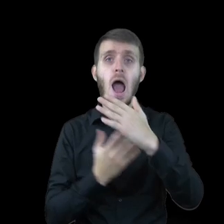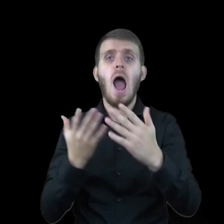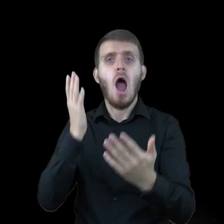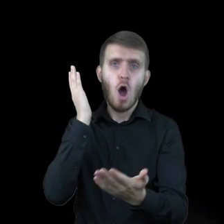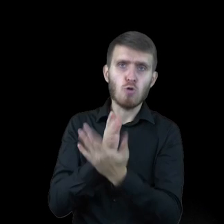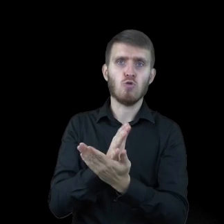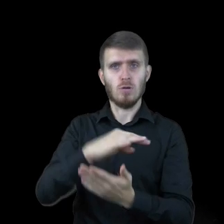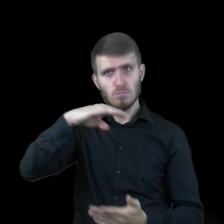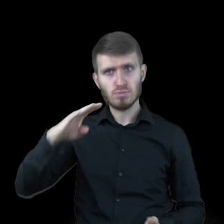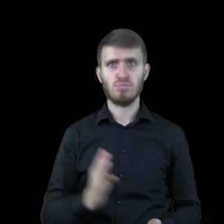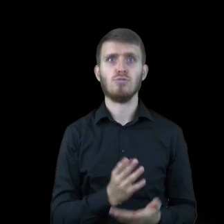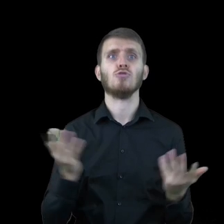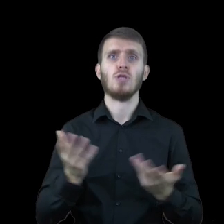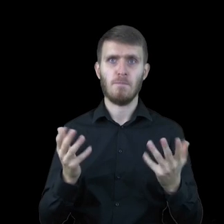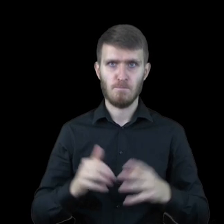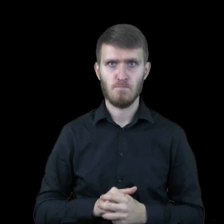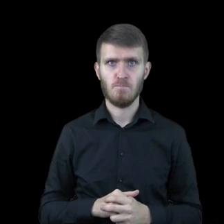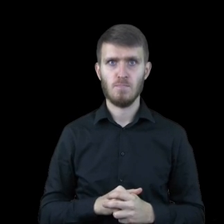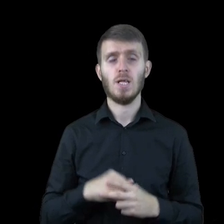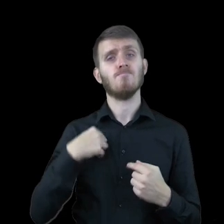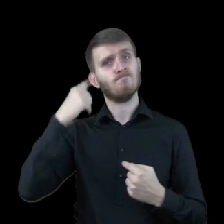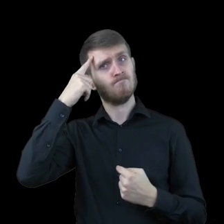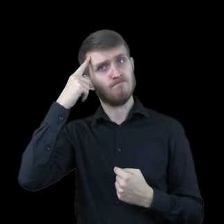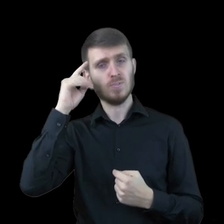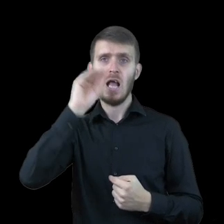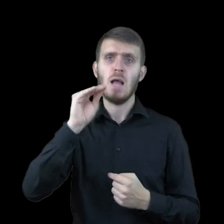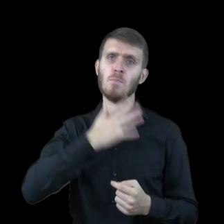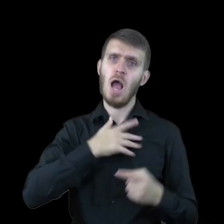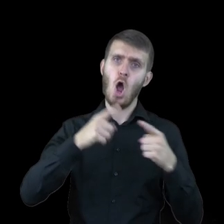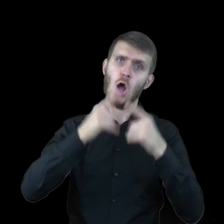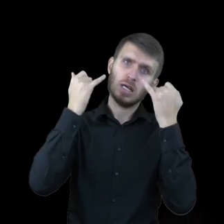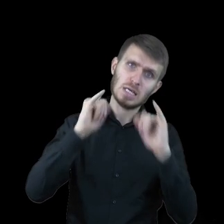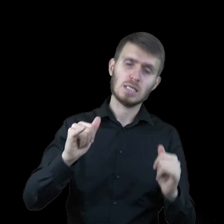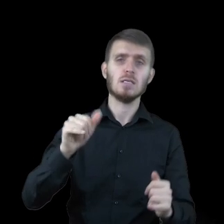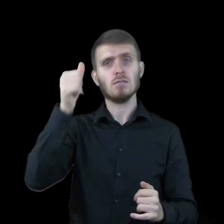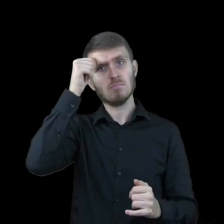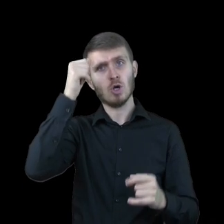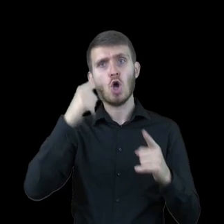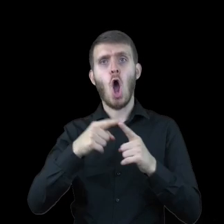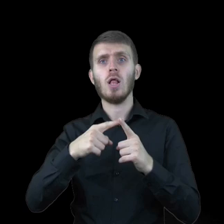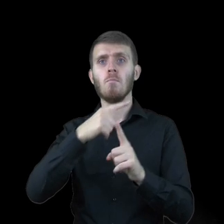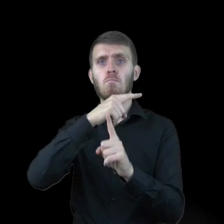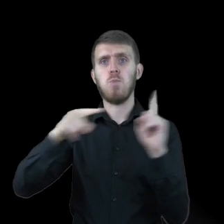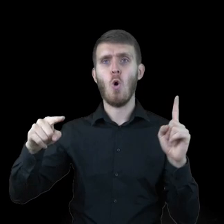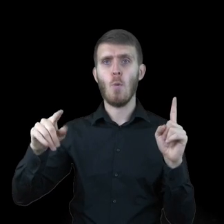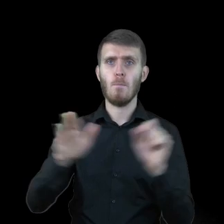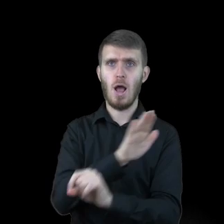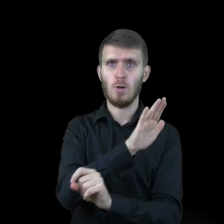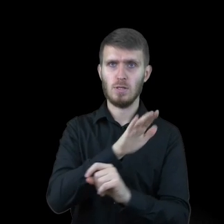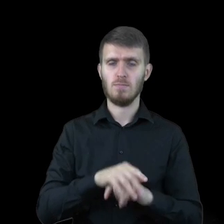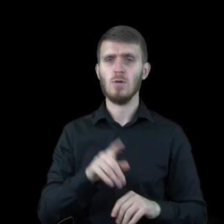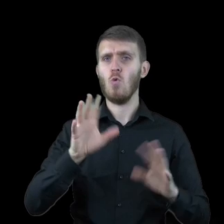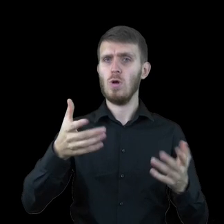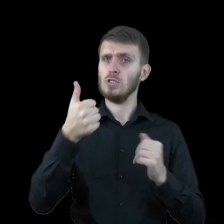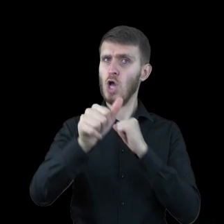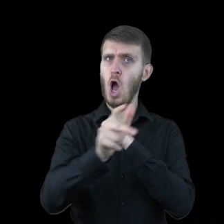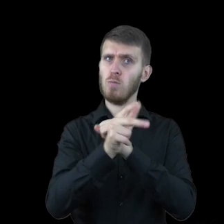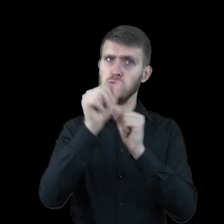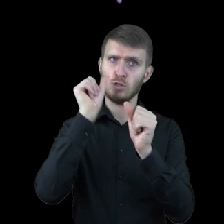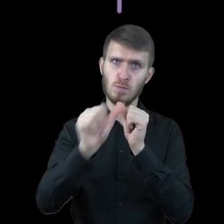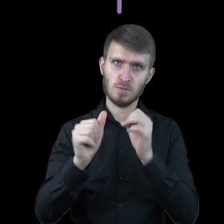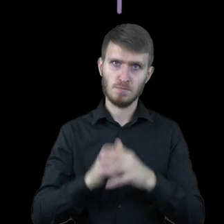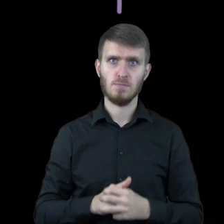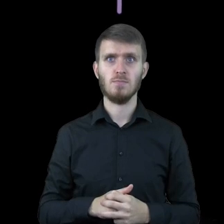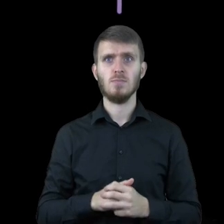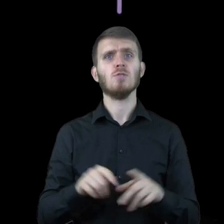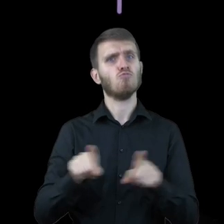Another angle I could use to help me is a straight angle, 180 degrees. If a 180 degree